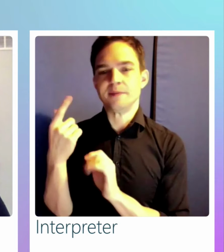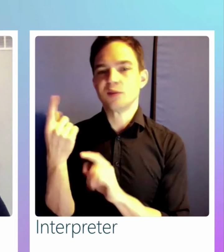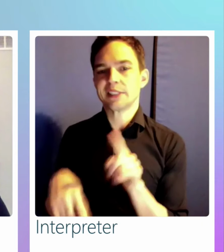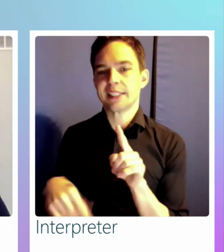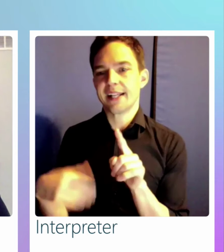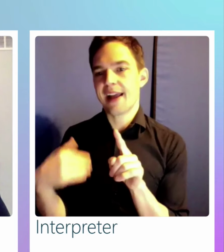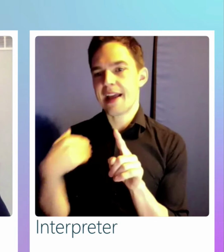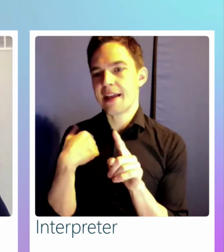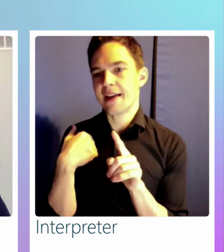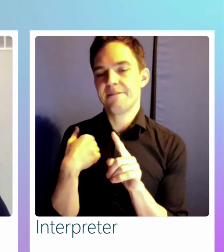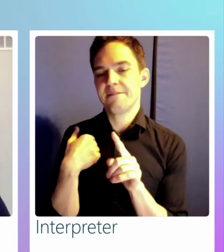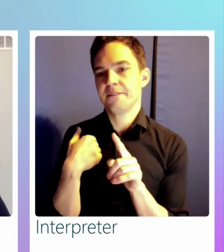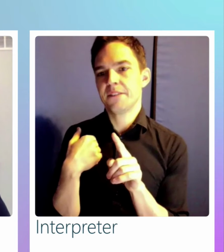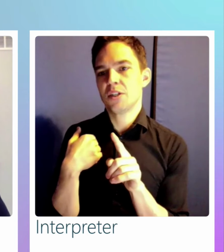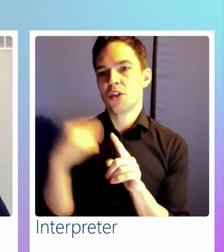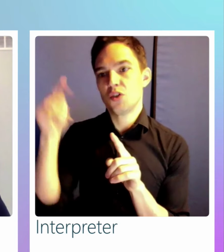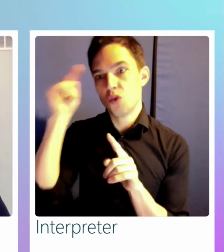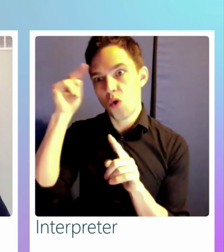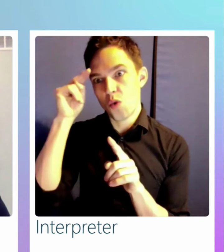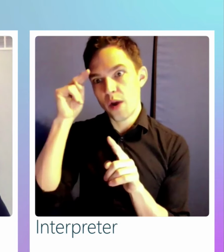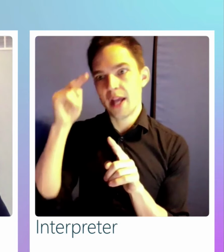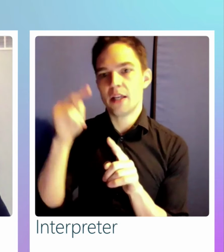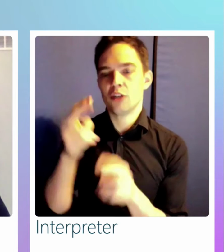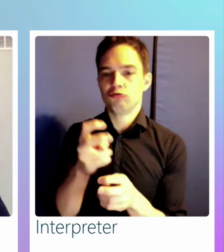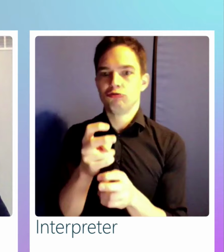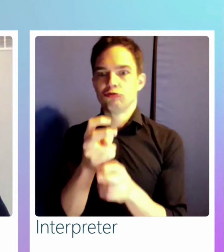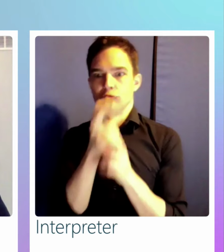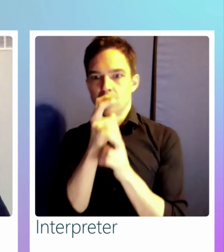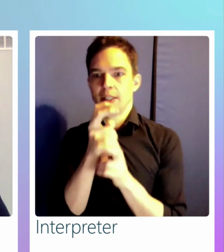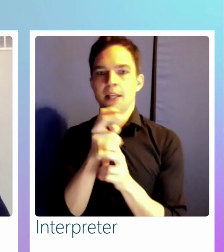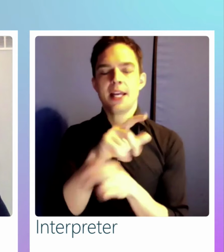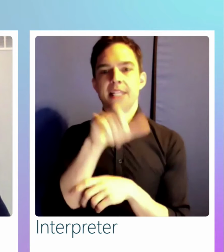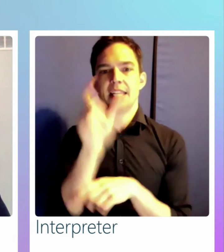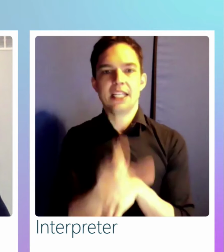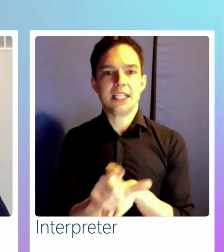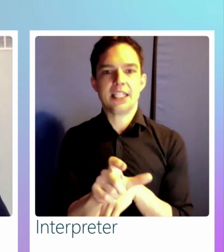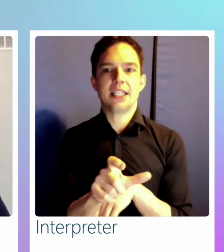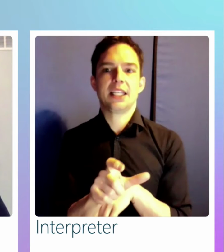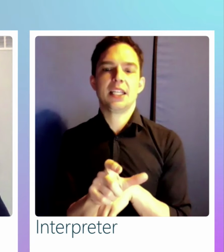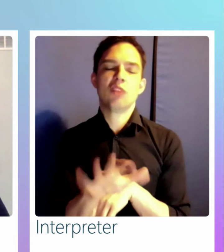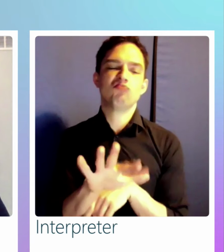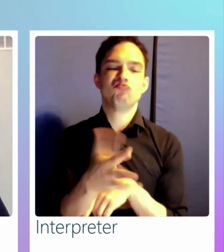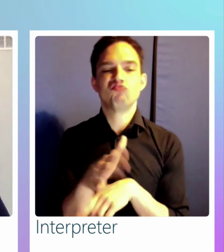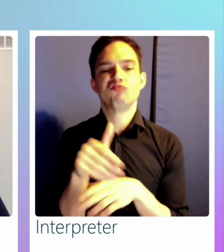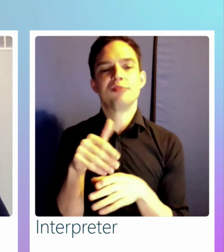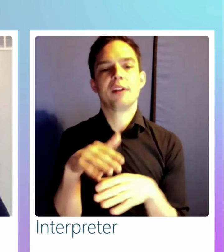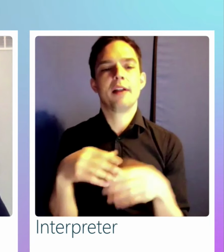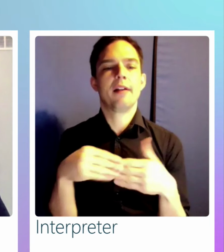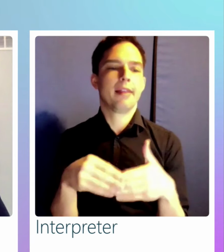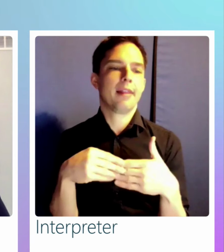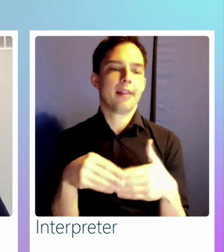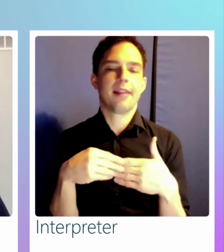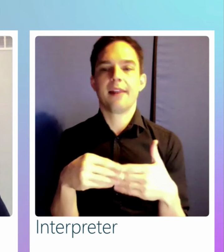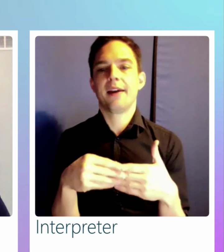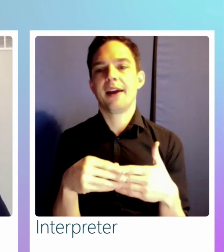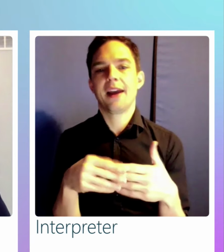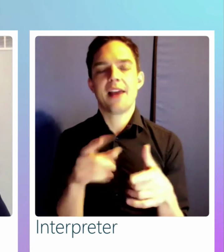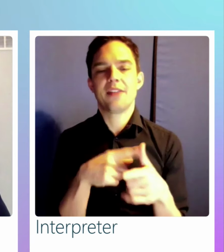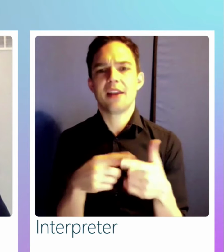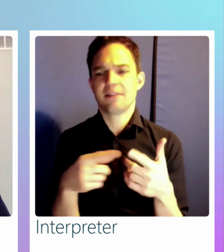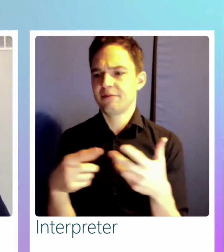have Norway being super strict and Italy being really kind of lenient and thus ending up with a